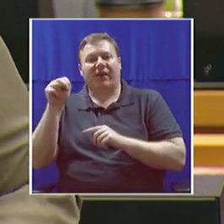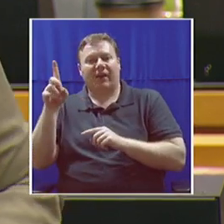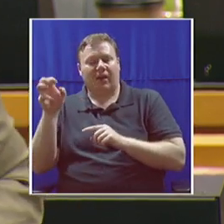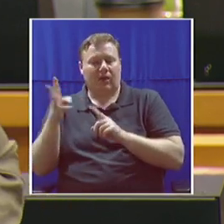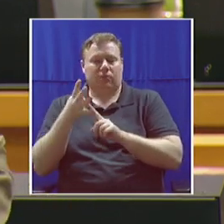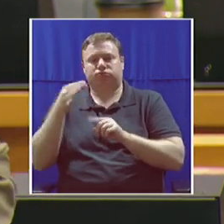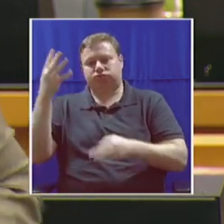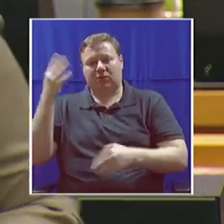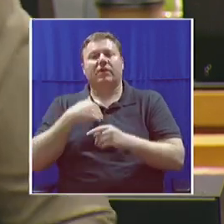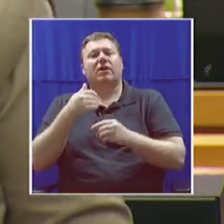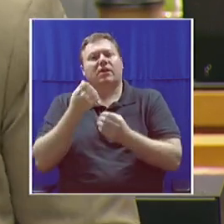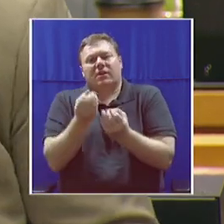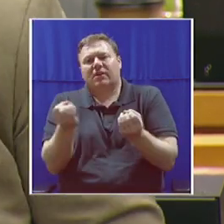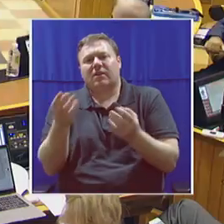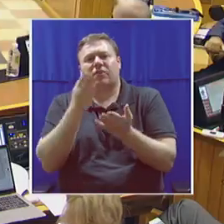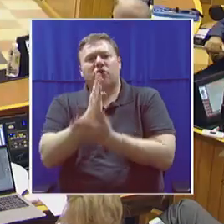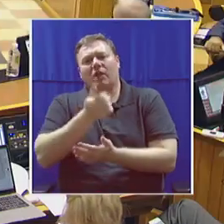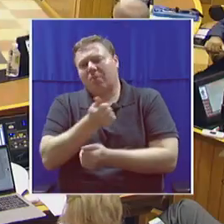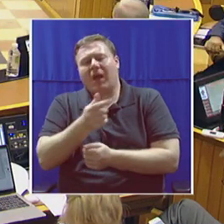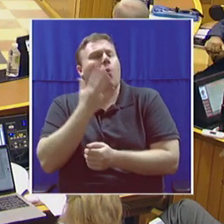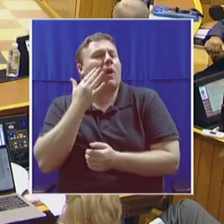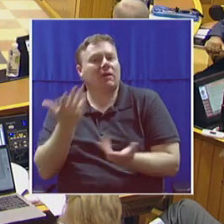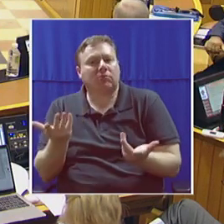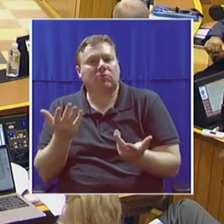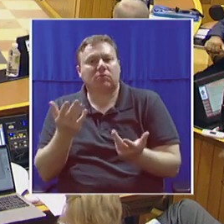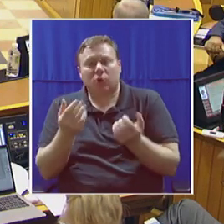you thank you The Honorable Deputy